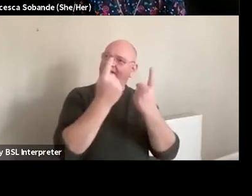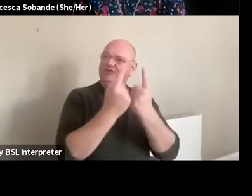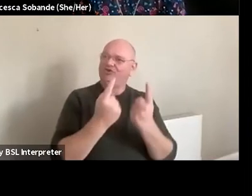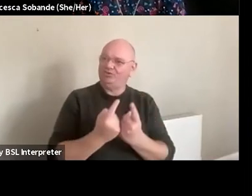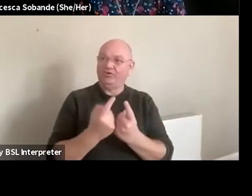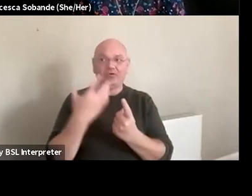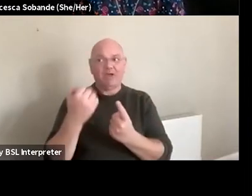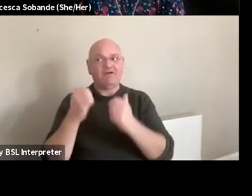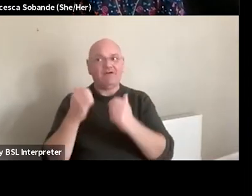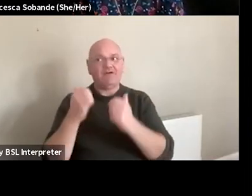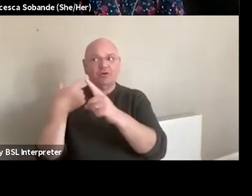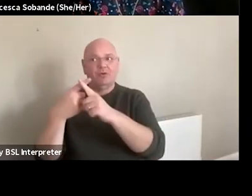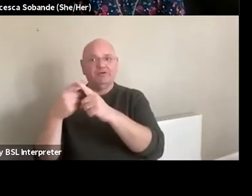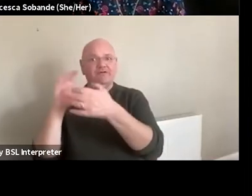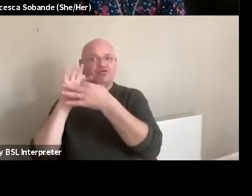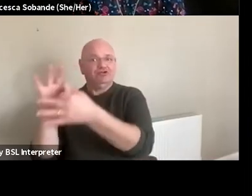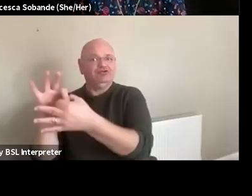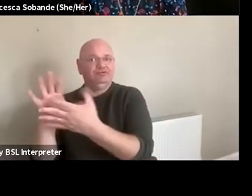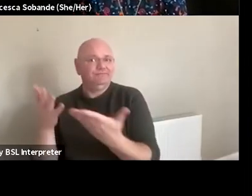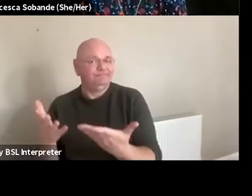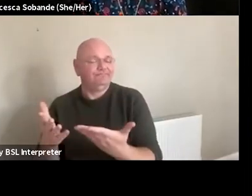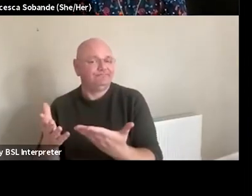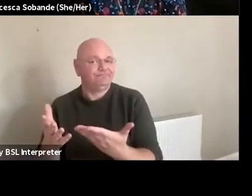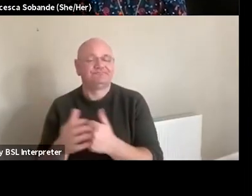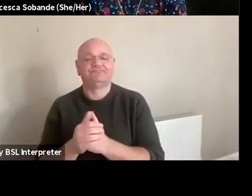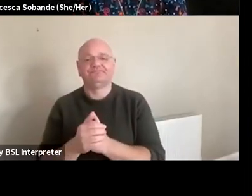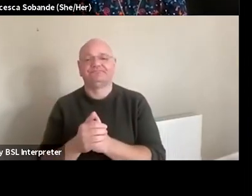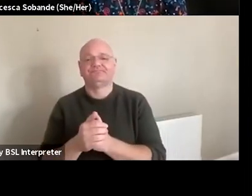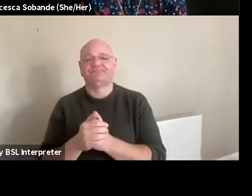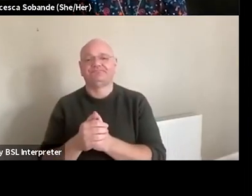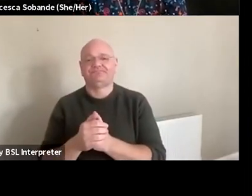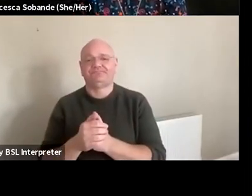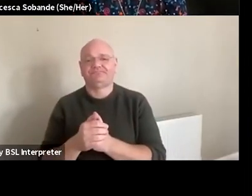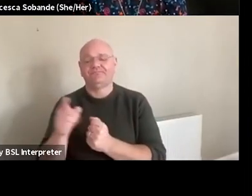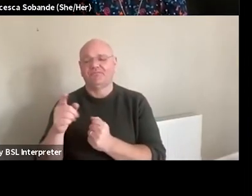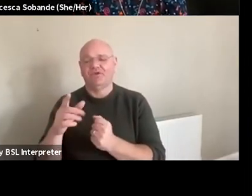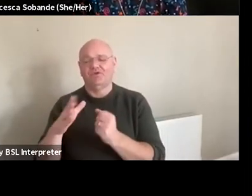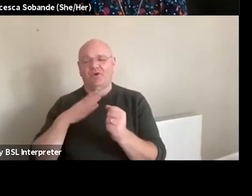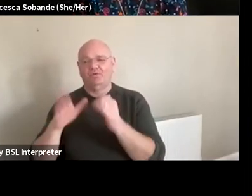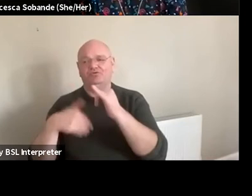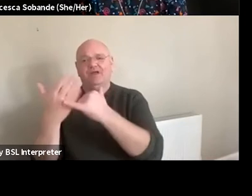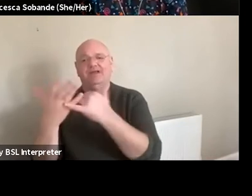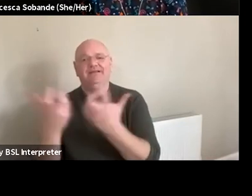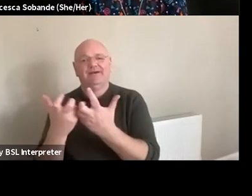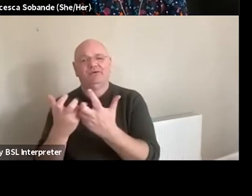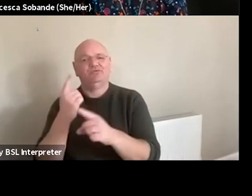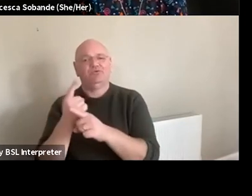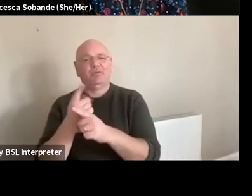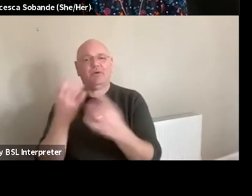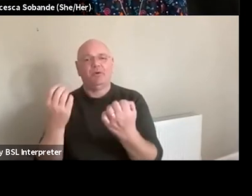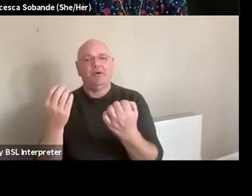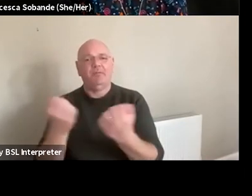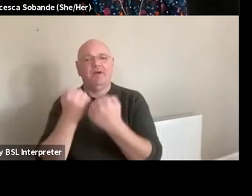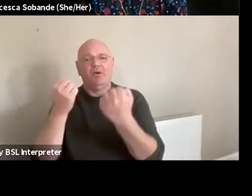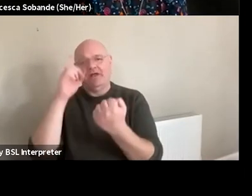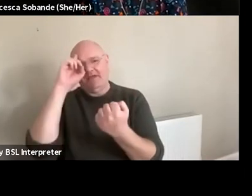didn't lose one for the sake of the other. Which makes me just want to end with talking about power and the idea of zero sum and